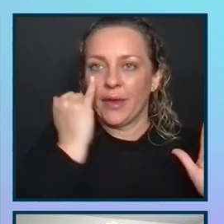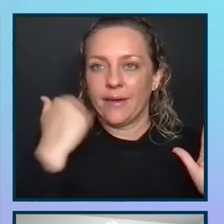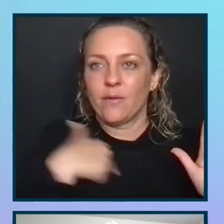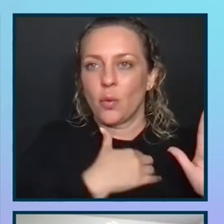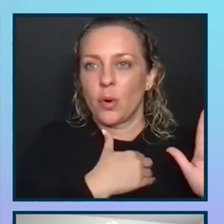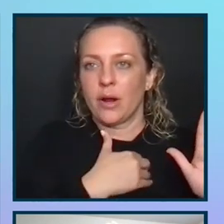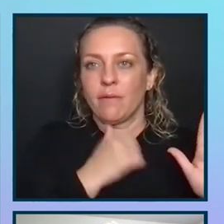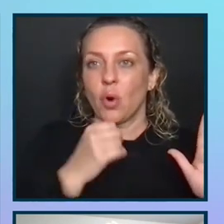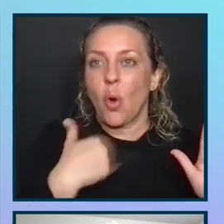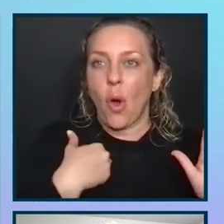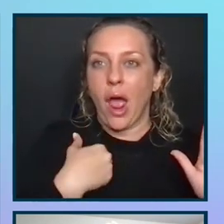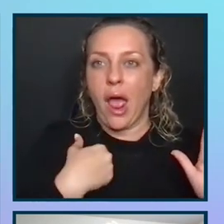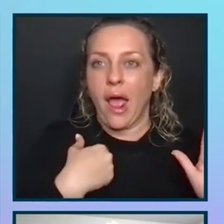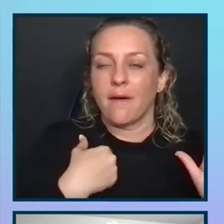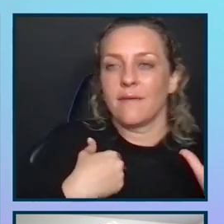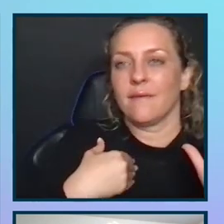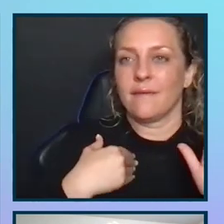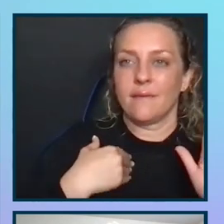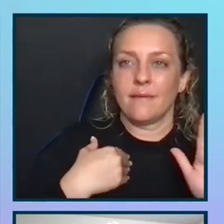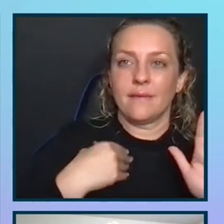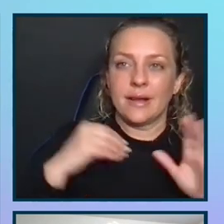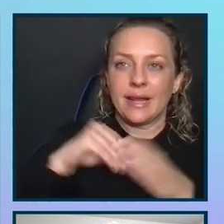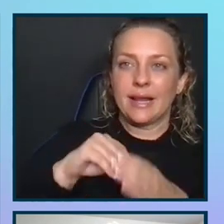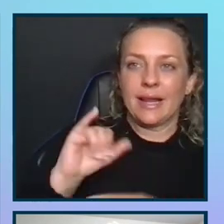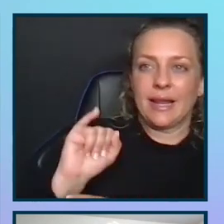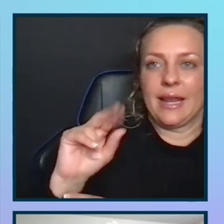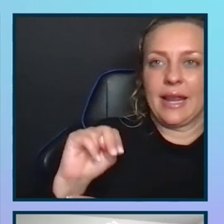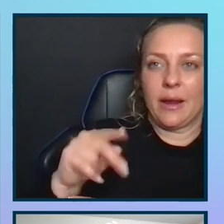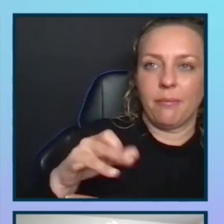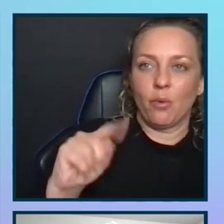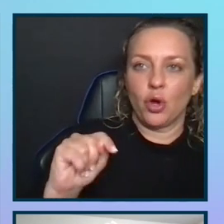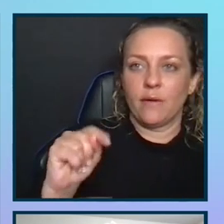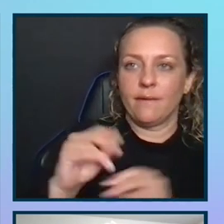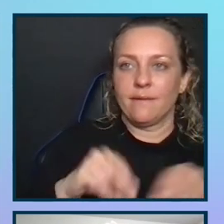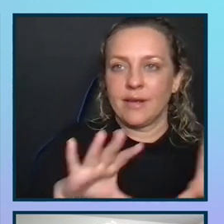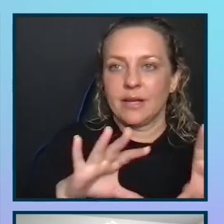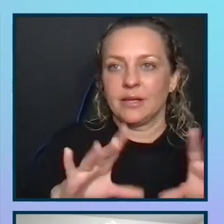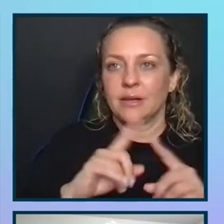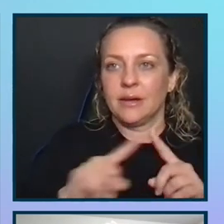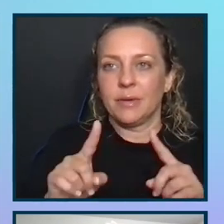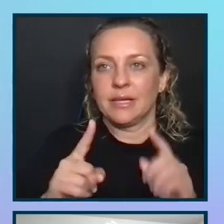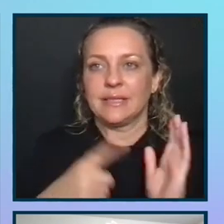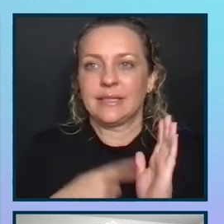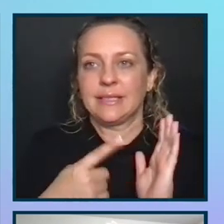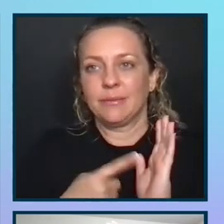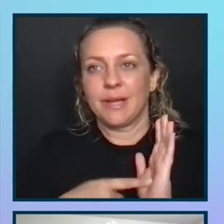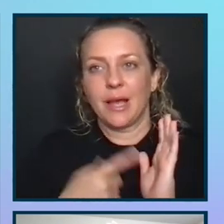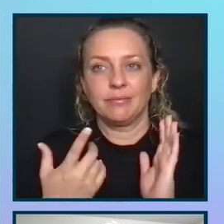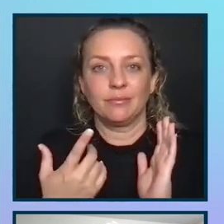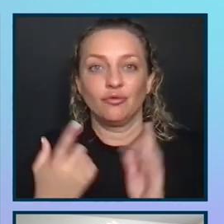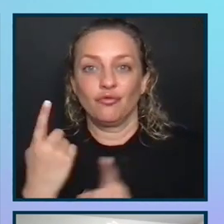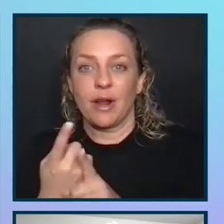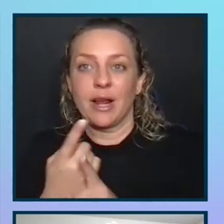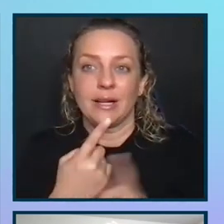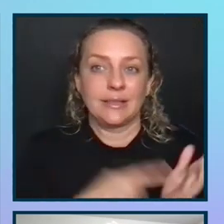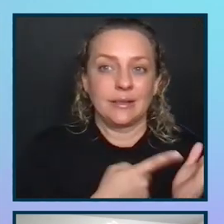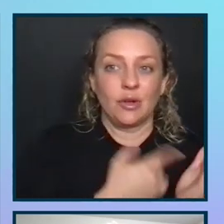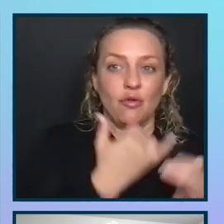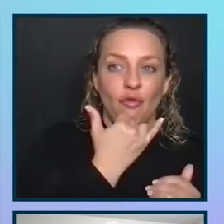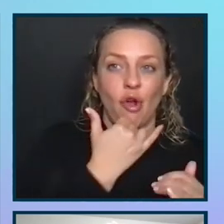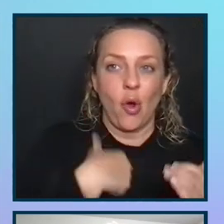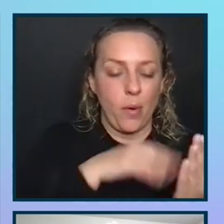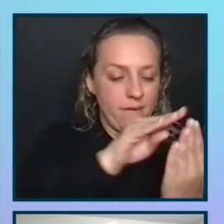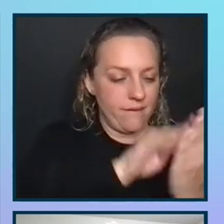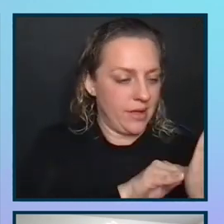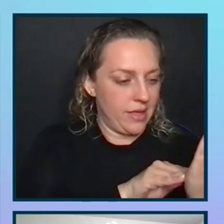there's not a label associated with an input field, it gets it right oftentimes, to be fair, but sometimes it gets it wrong. And if we're filling out a form,